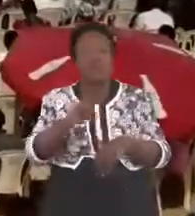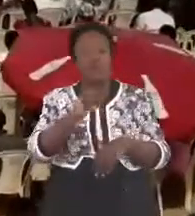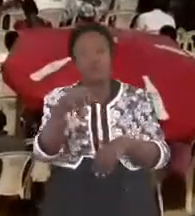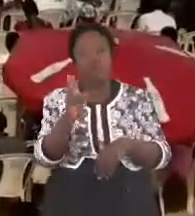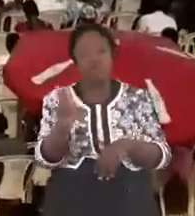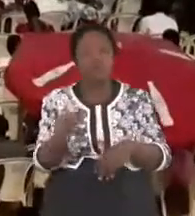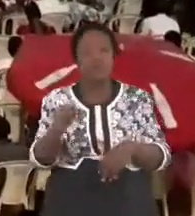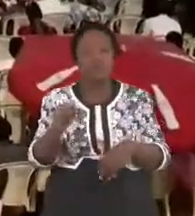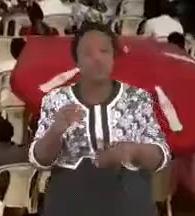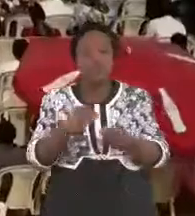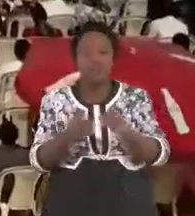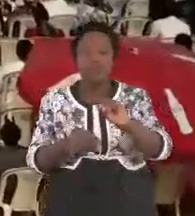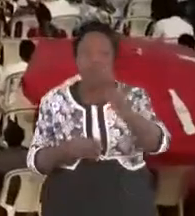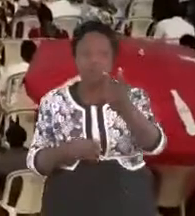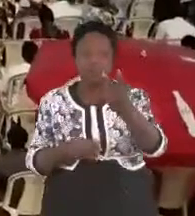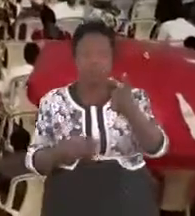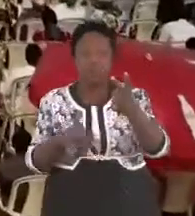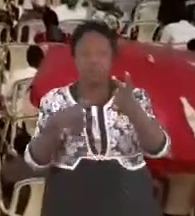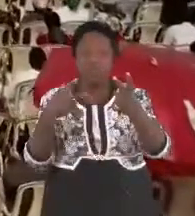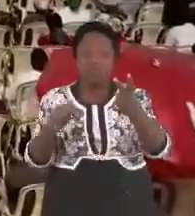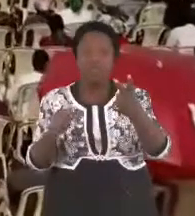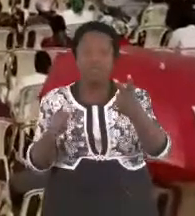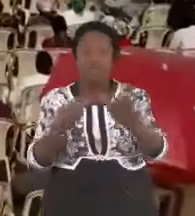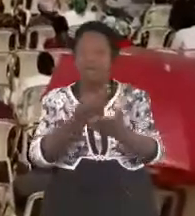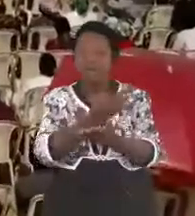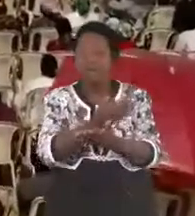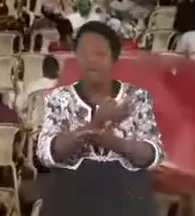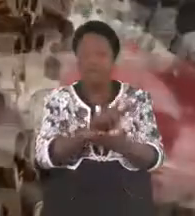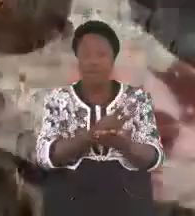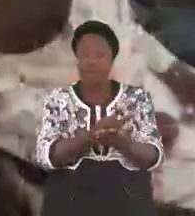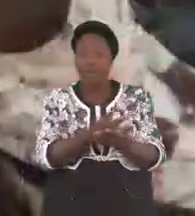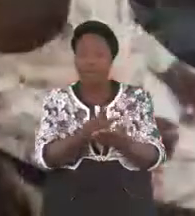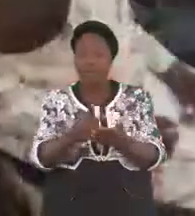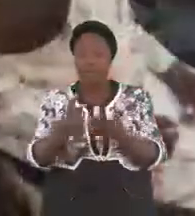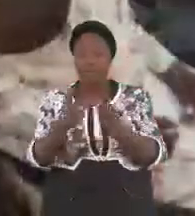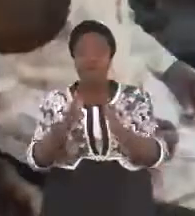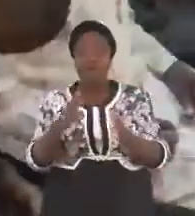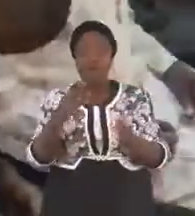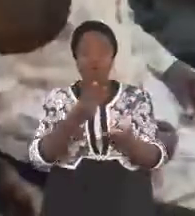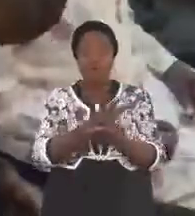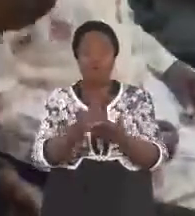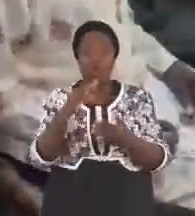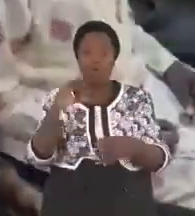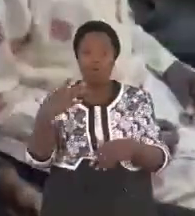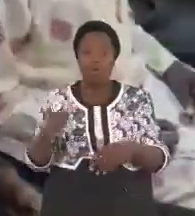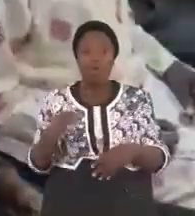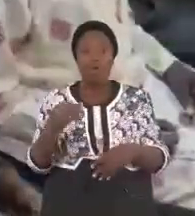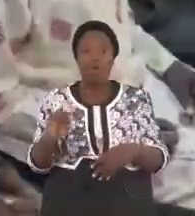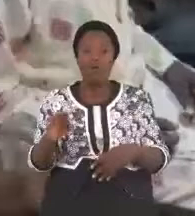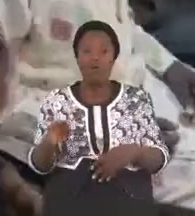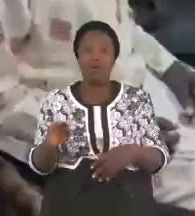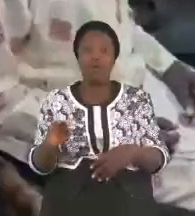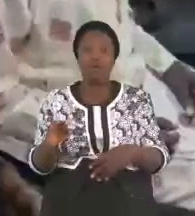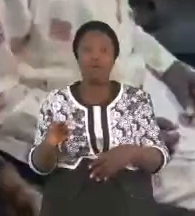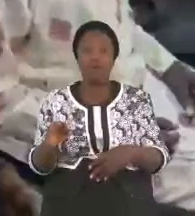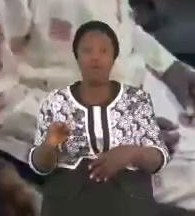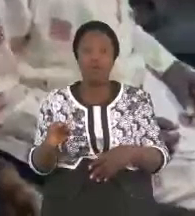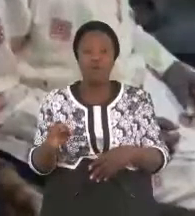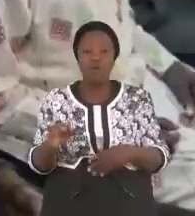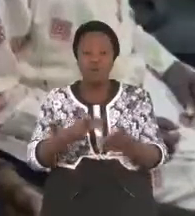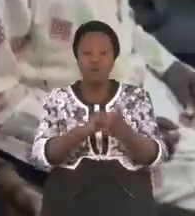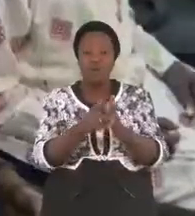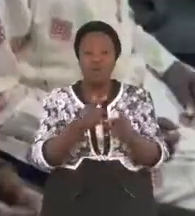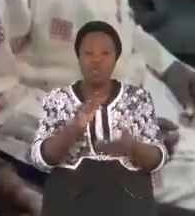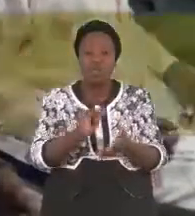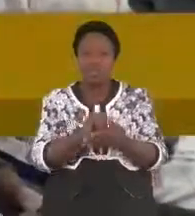failure of some mentored by John. John had followers, and John